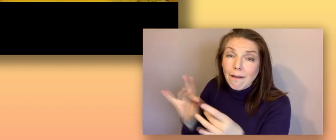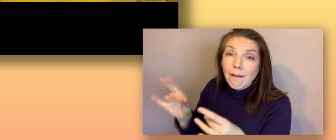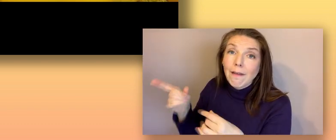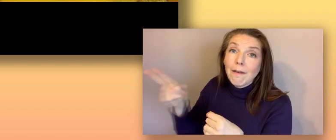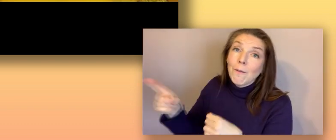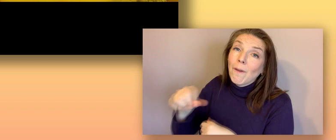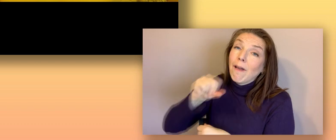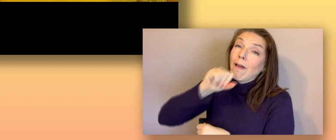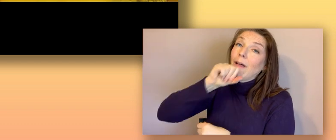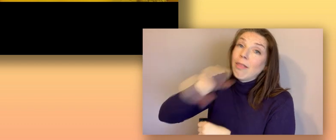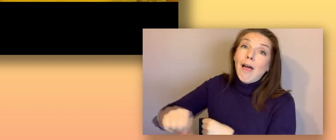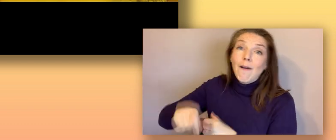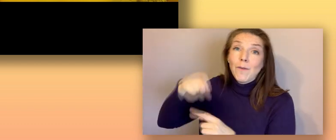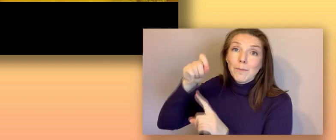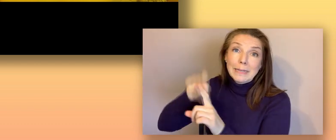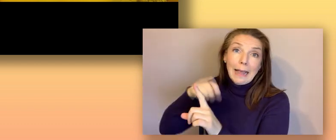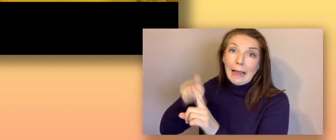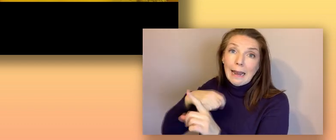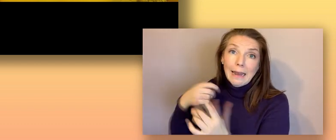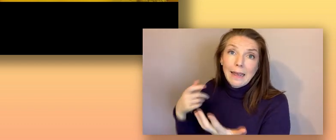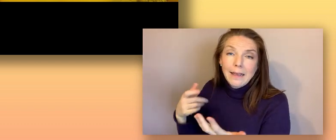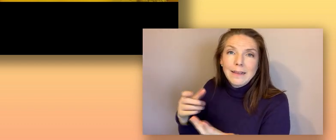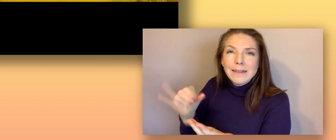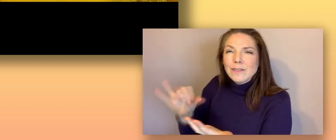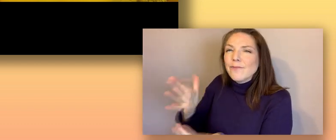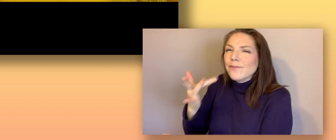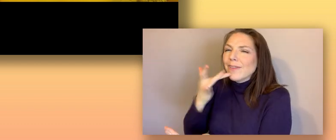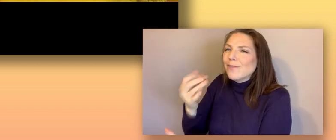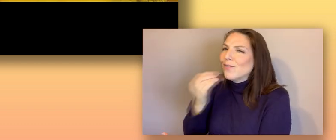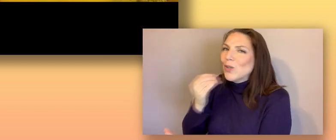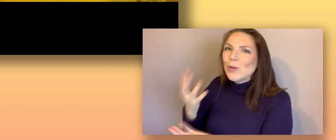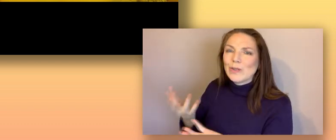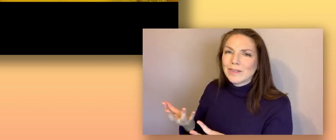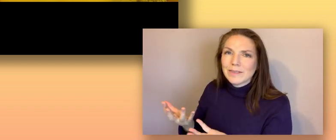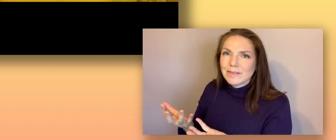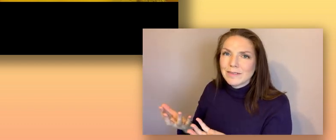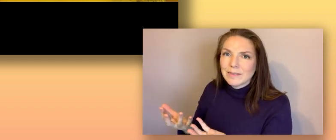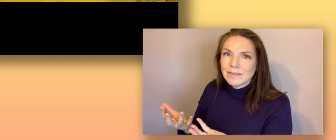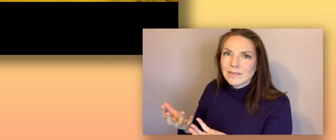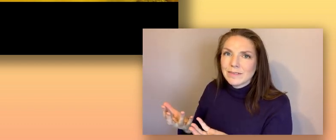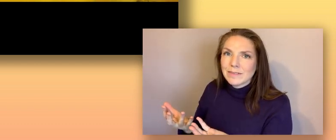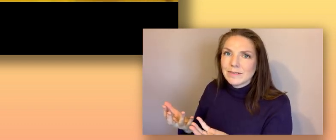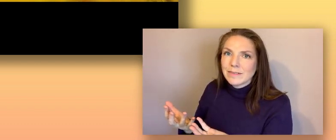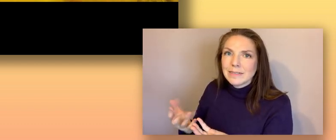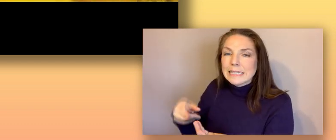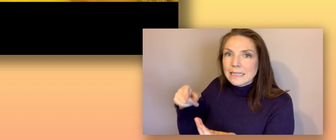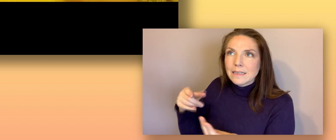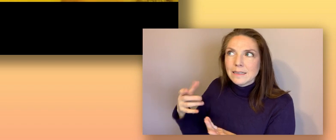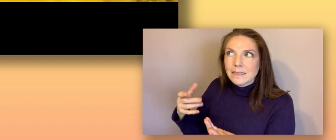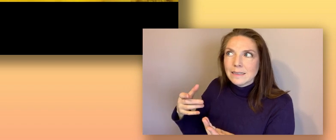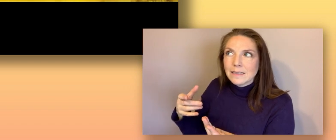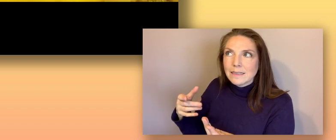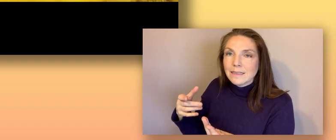how you loved bananas. It was your favorite food. This is